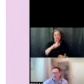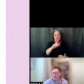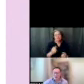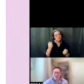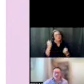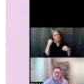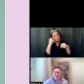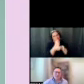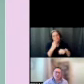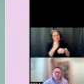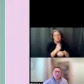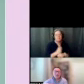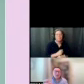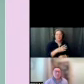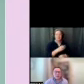right?